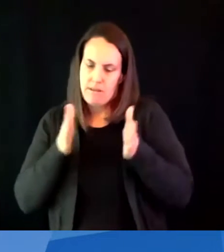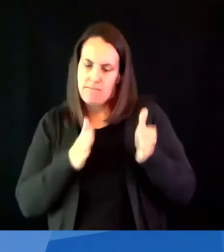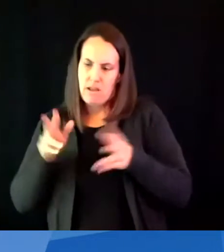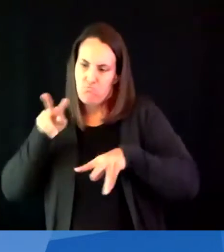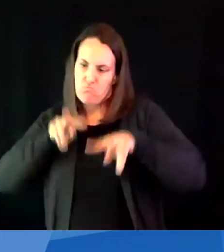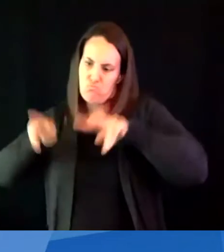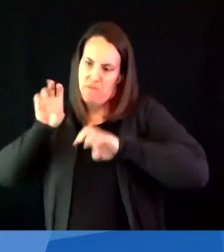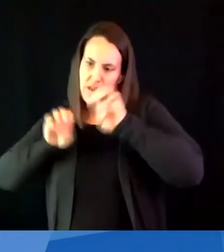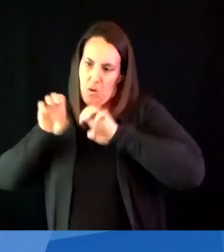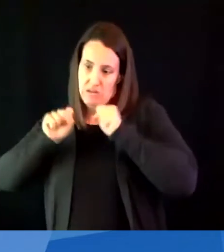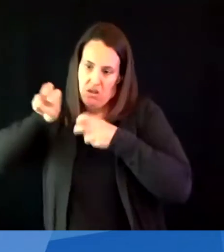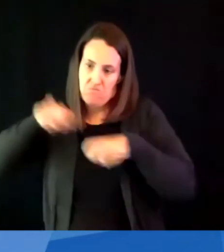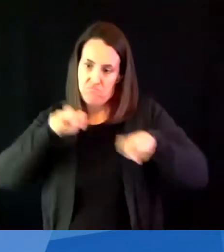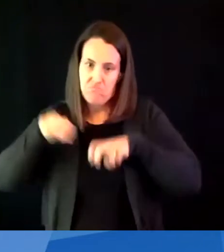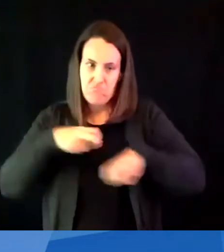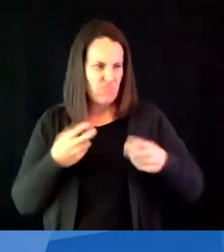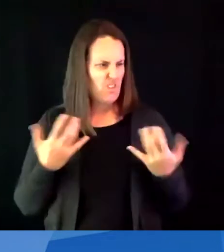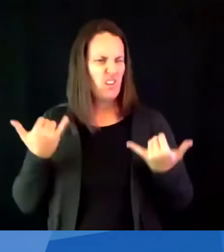Deb?